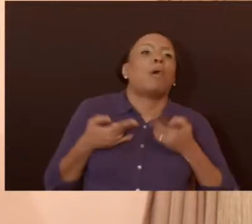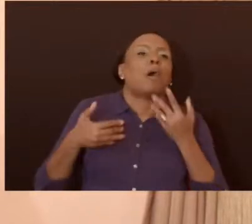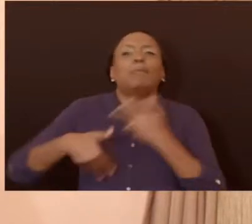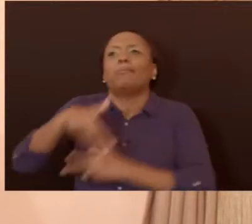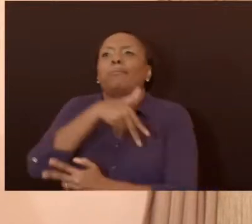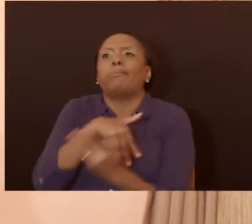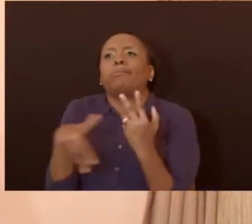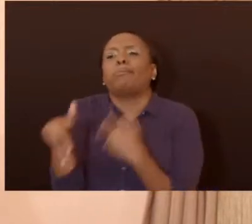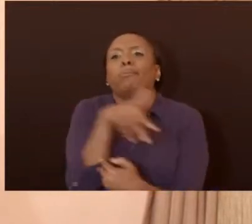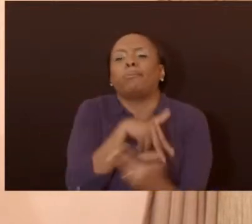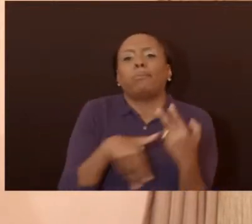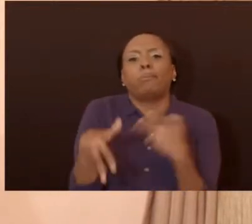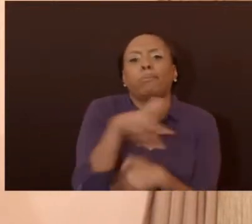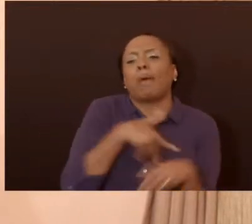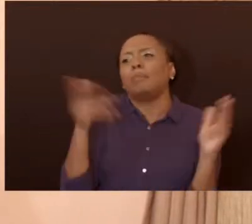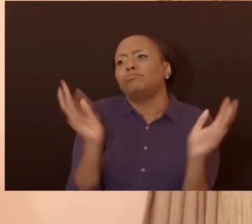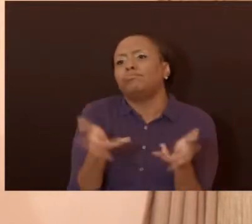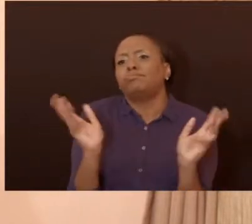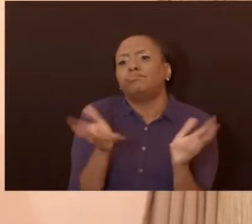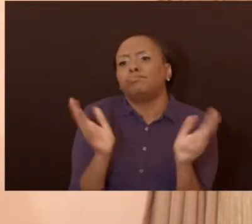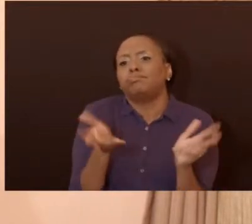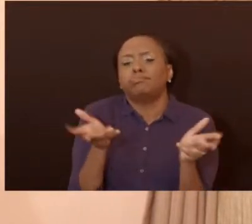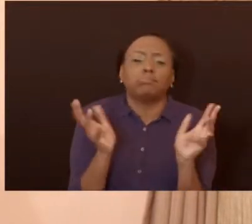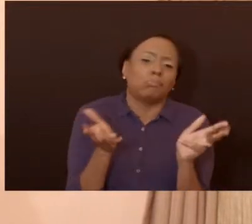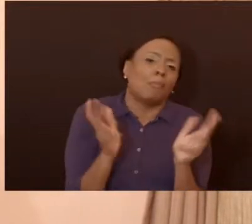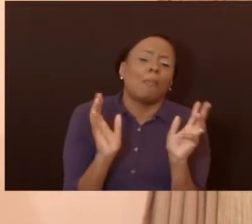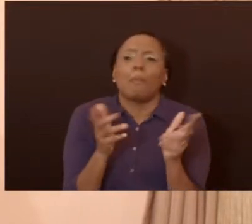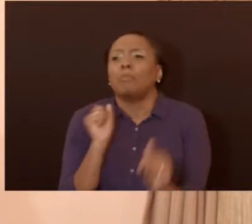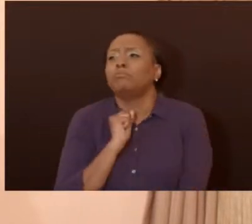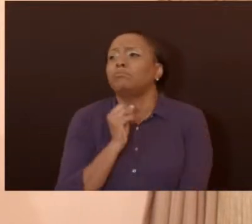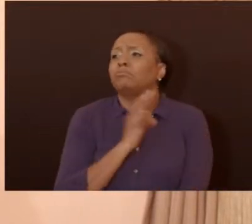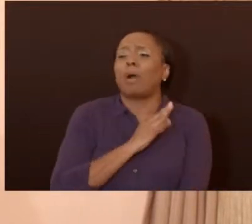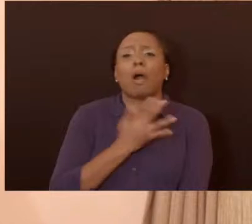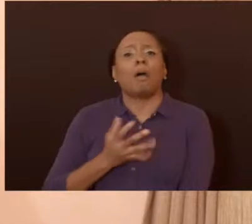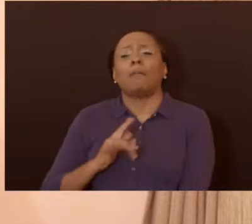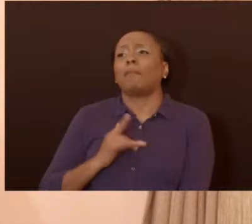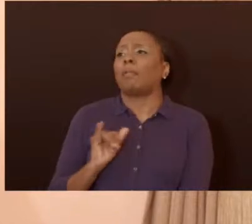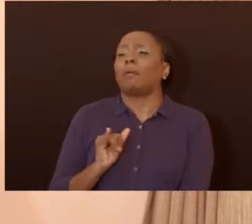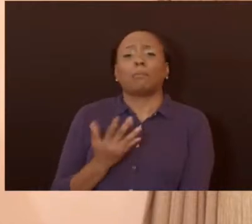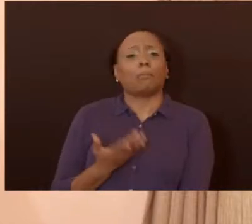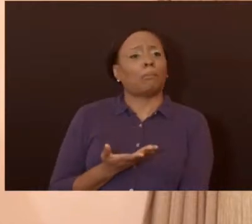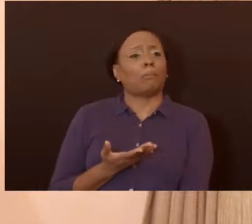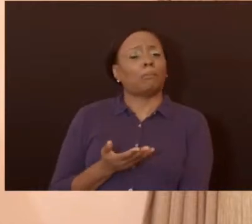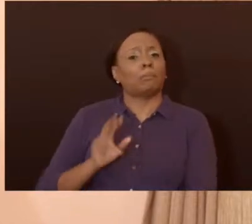they, sometimes we have instances where staff